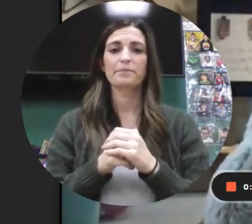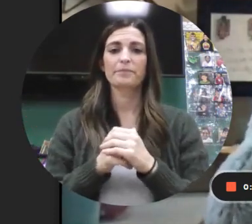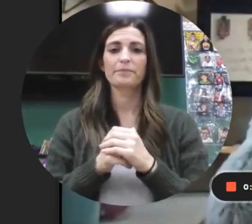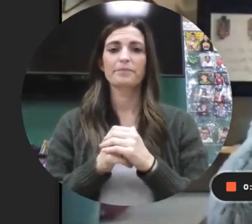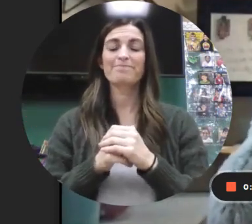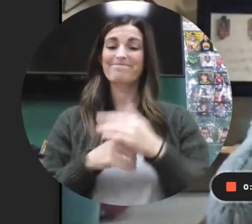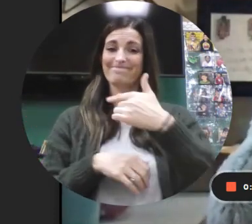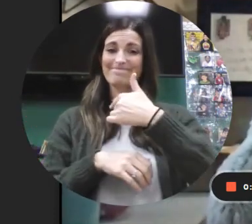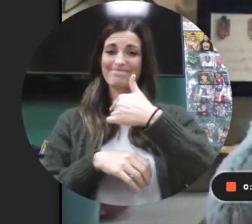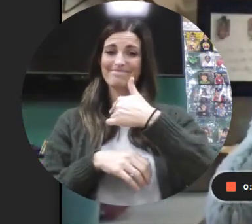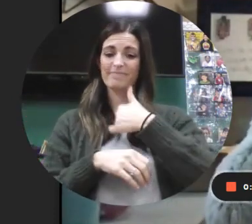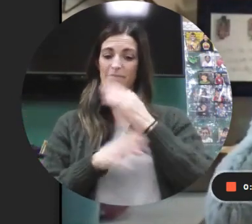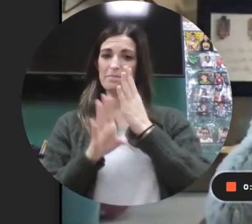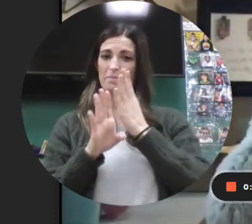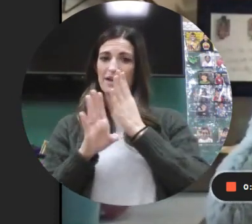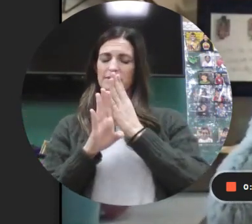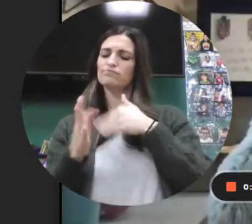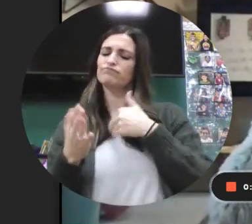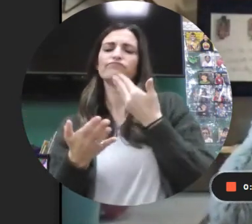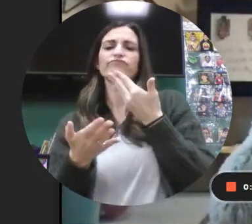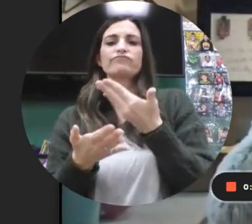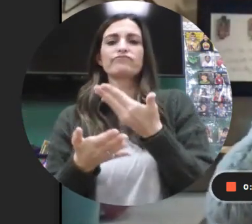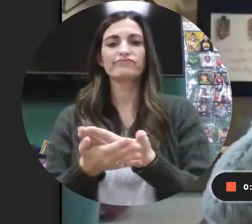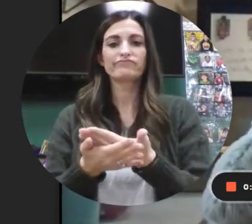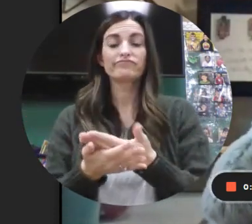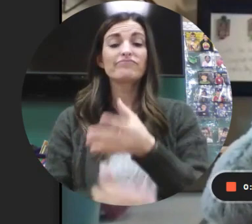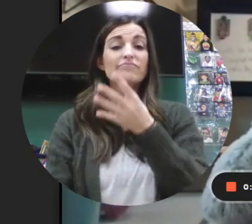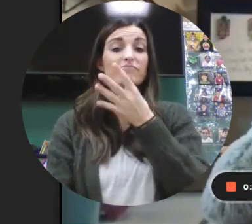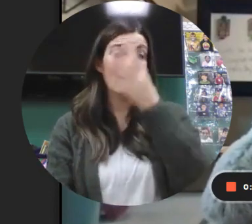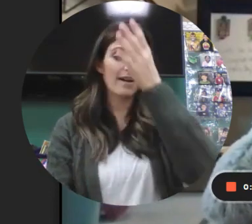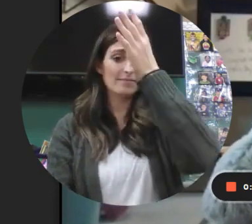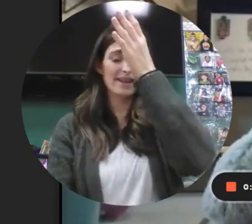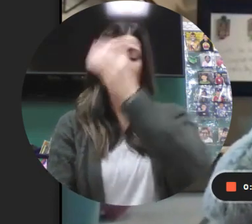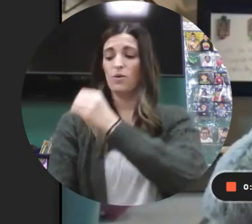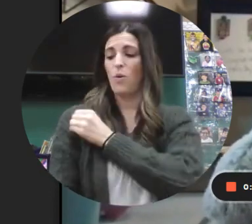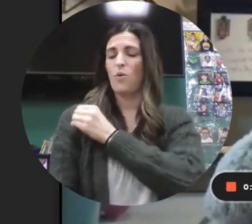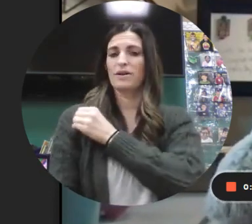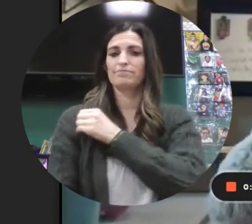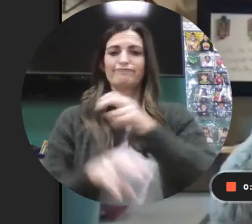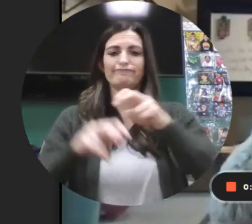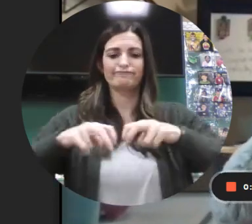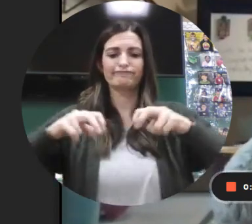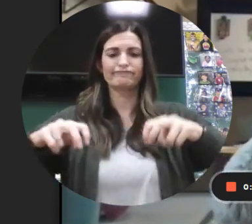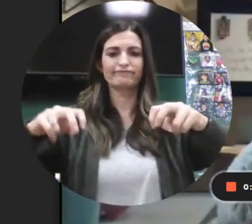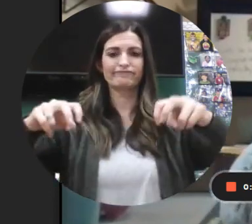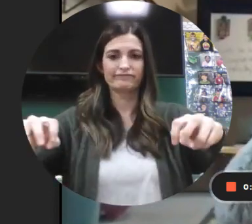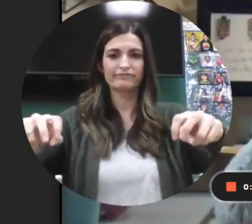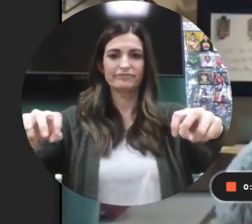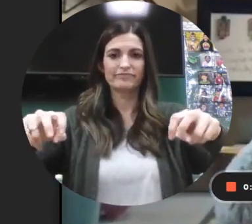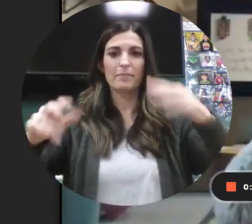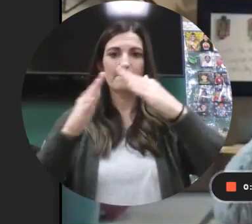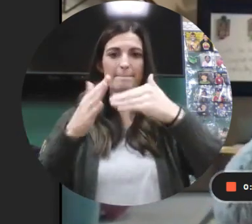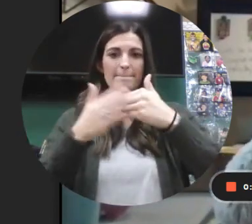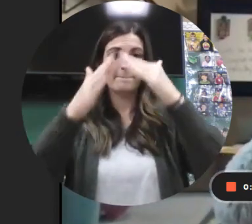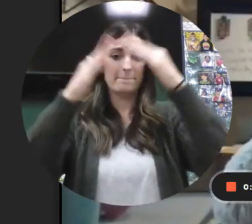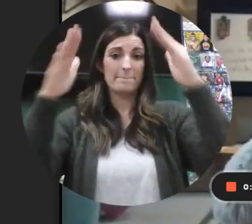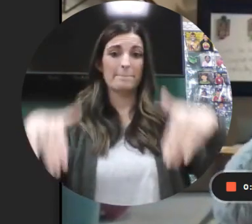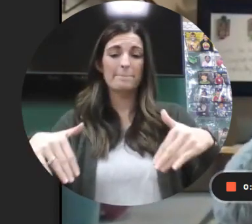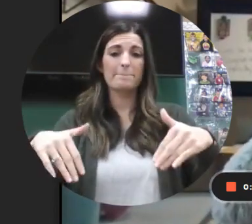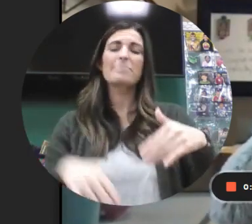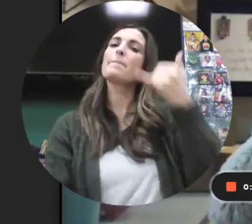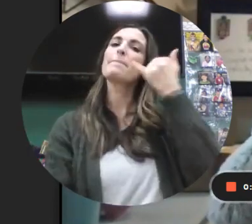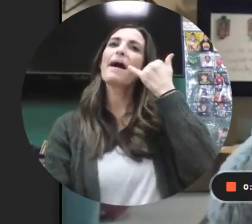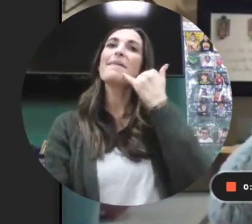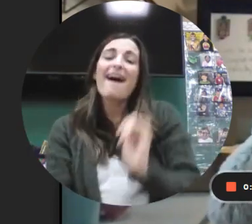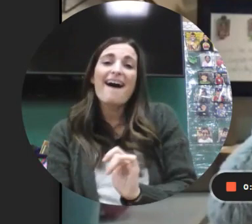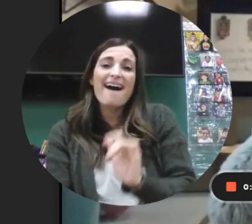I got off the bus, Dad, Mom, and Owen were sitting in the rocking chairs on the porch. As I walked down the driveway, Mom held up her phone to take my